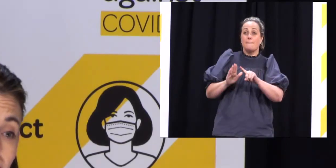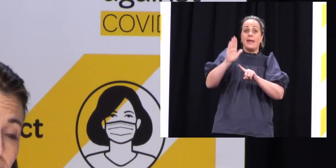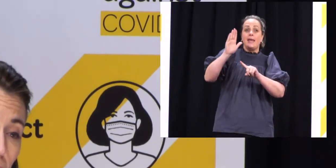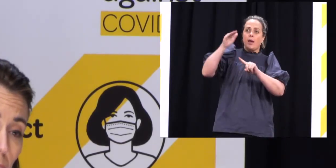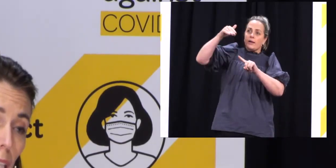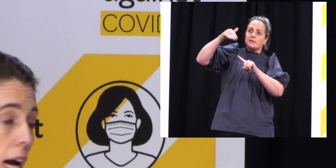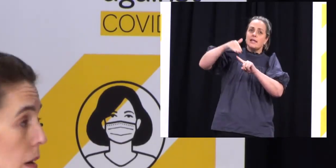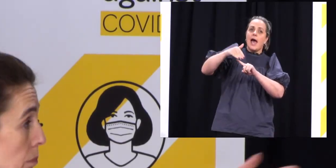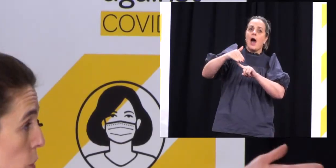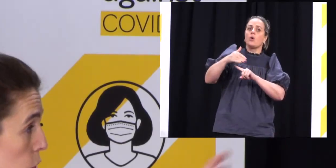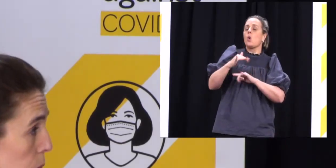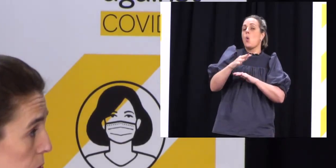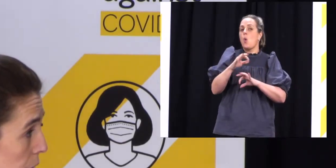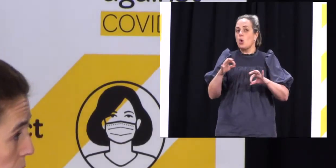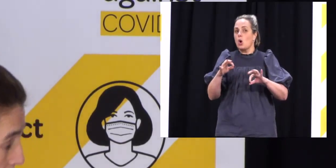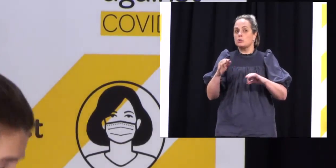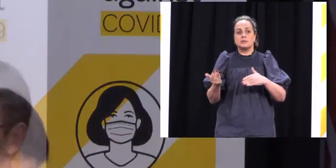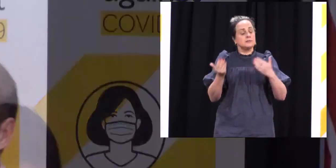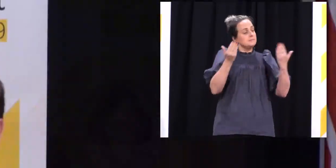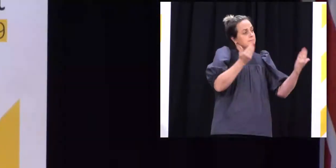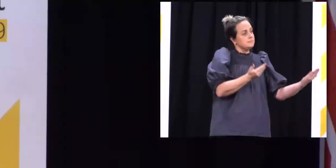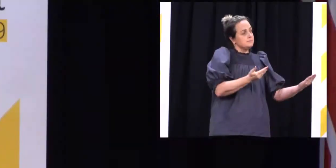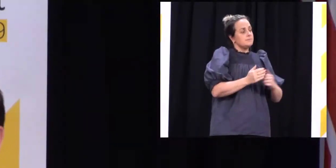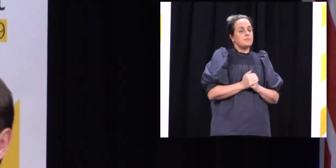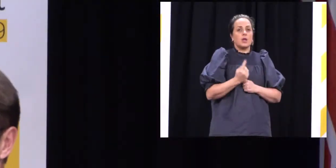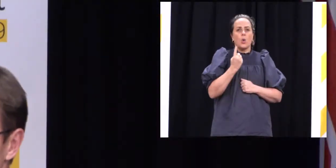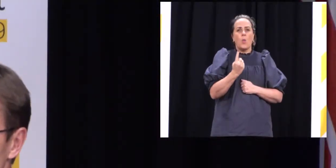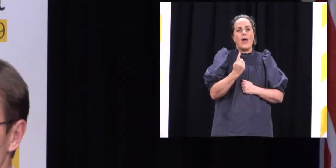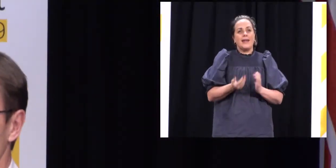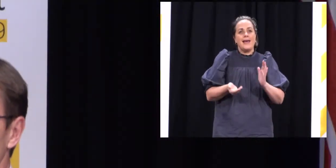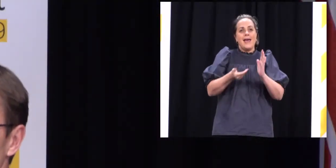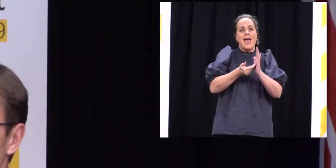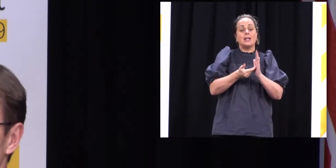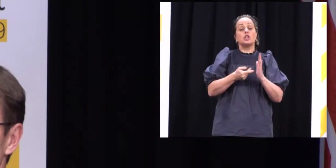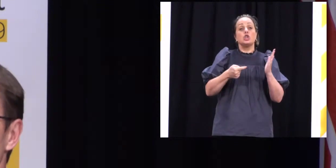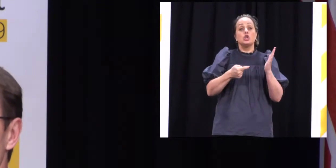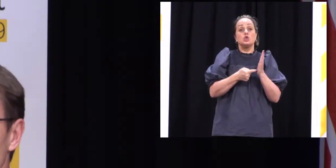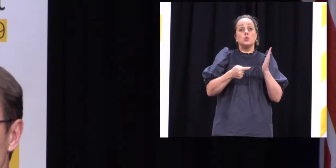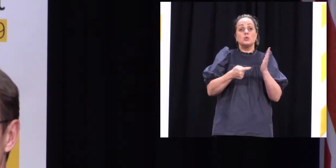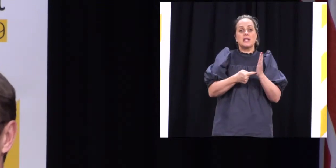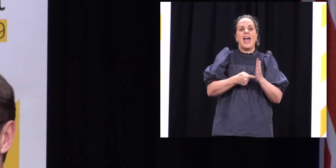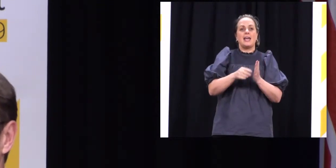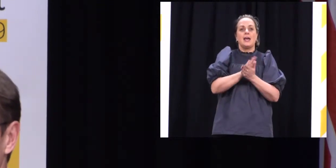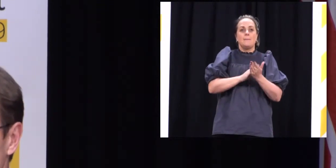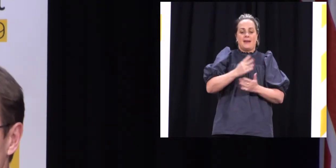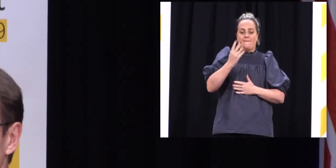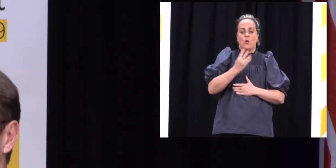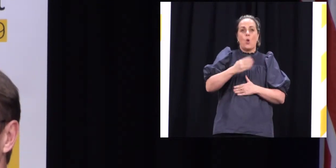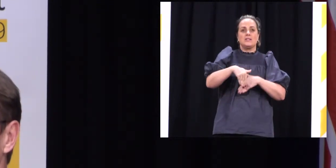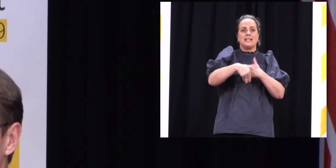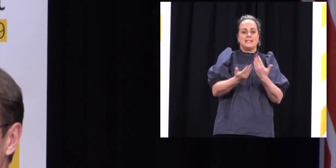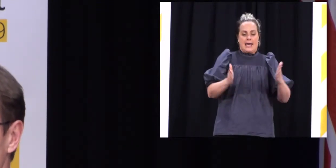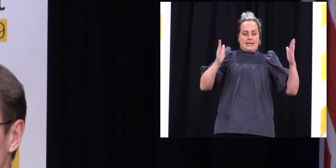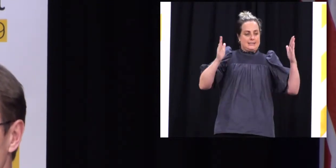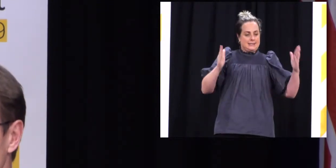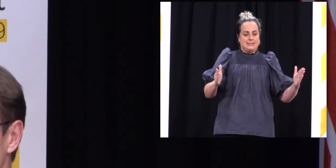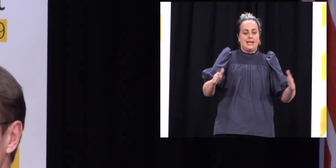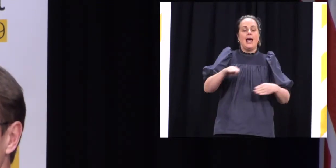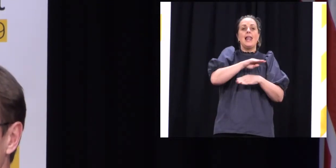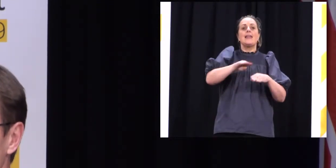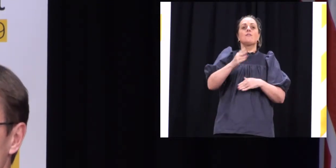not. Dr. Bloomfield. Just one thing to add. So Tuesday will be 2 weeks then in alert level 4 in